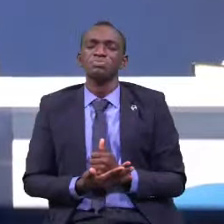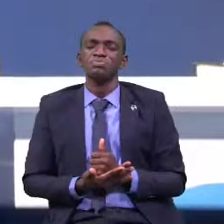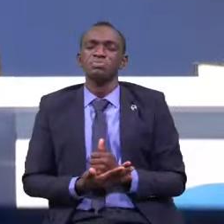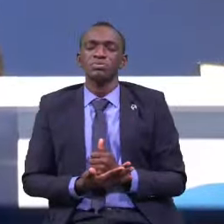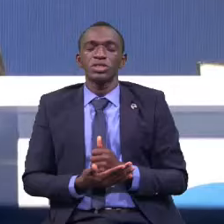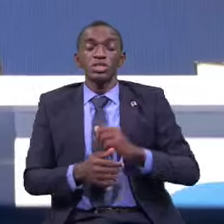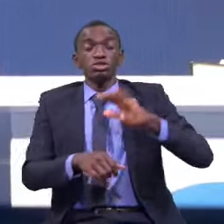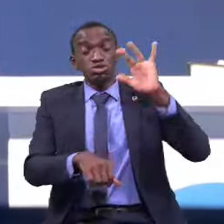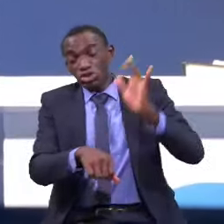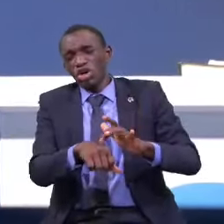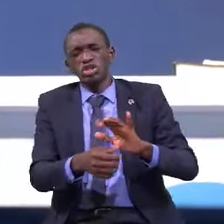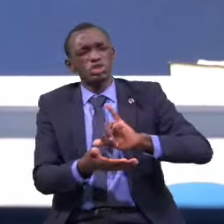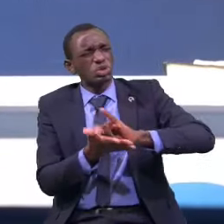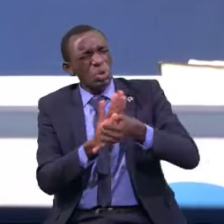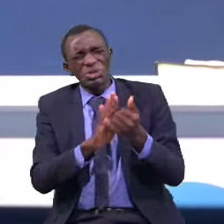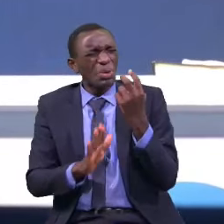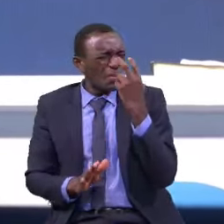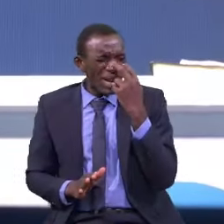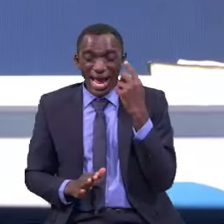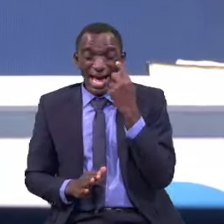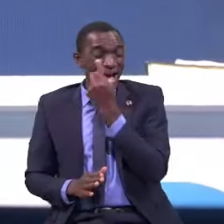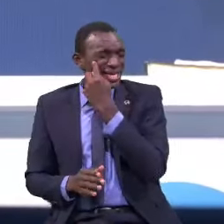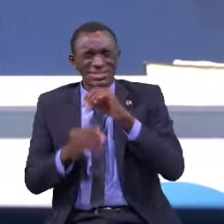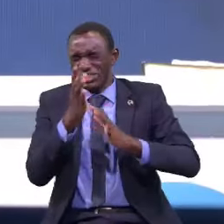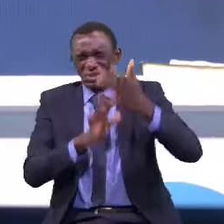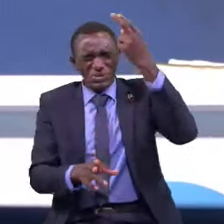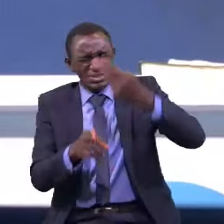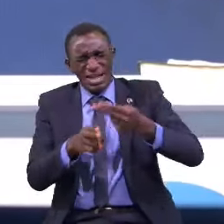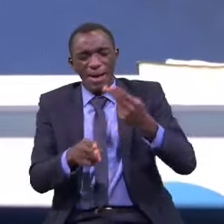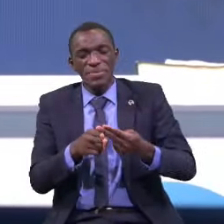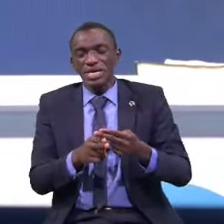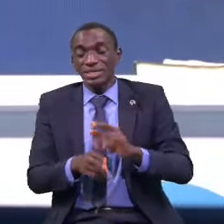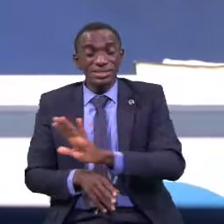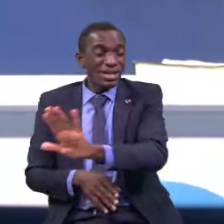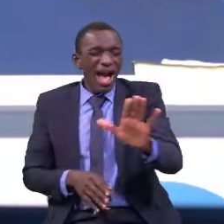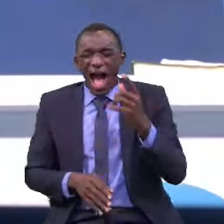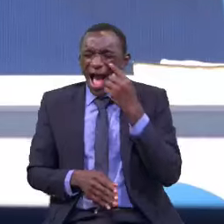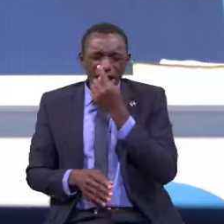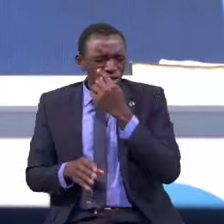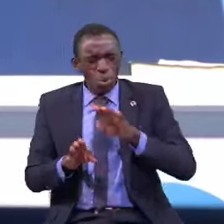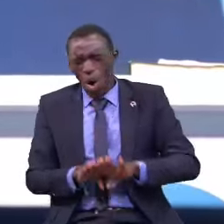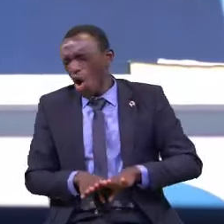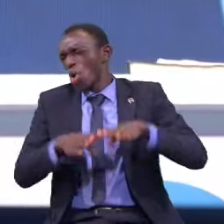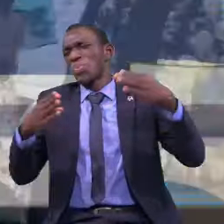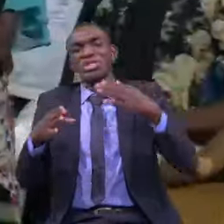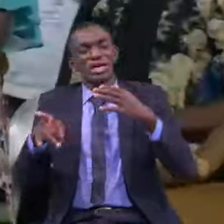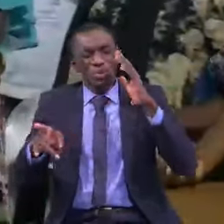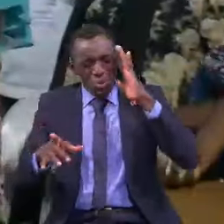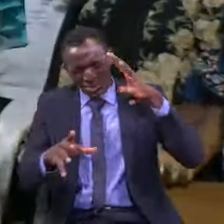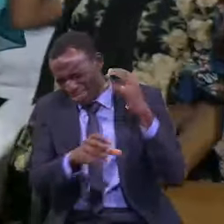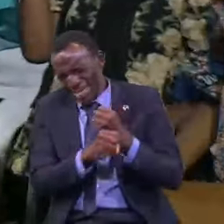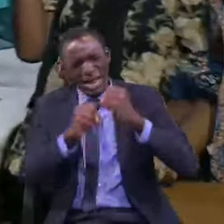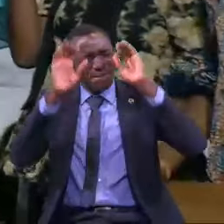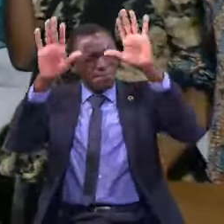Touch those blind eyes. They will open their eyes and have miracle sight.